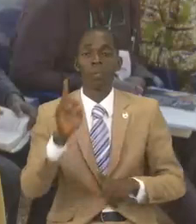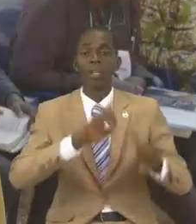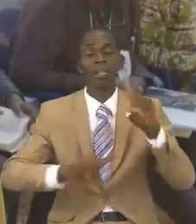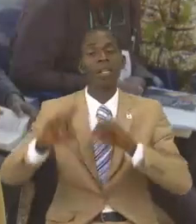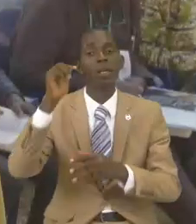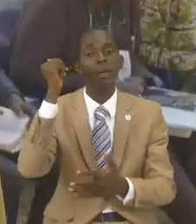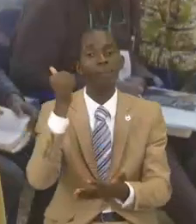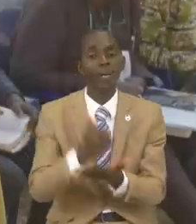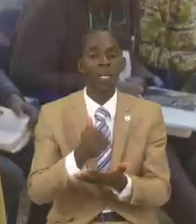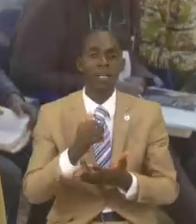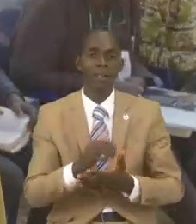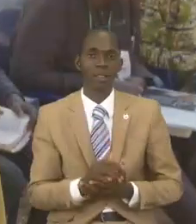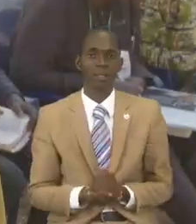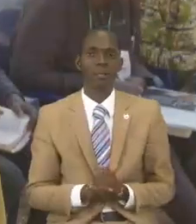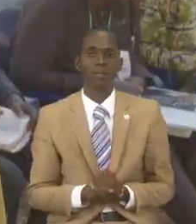Amen.